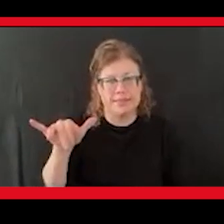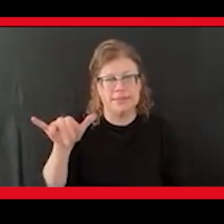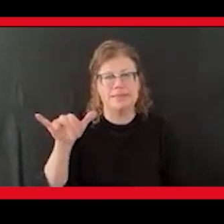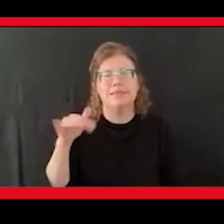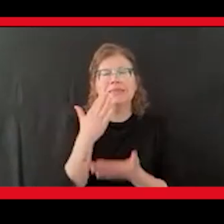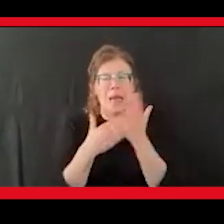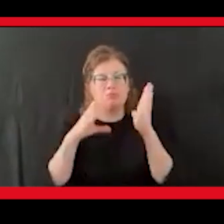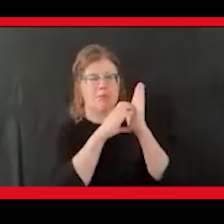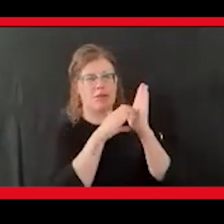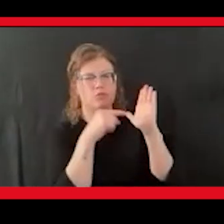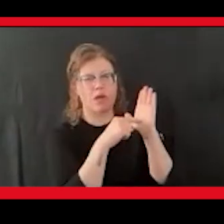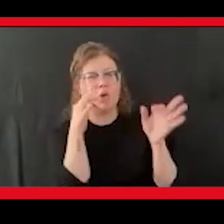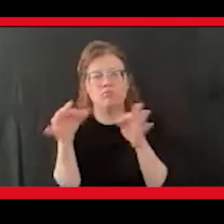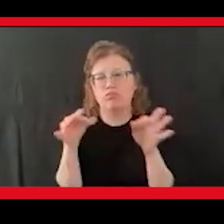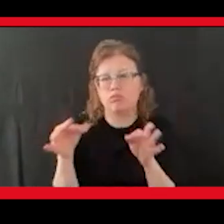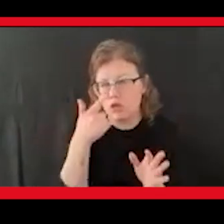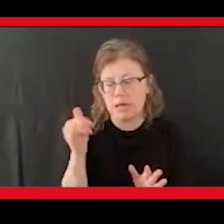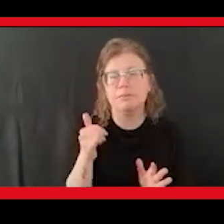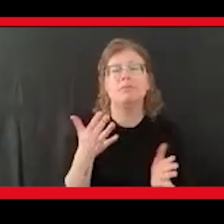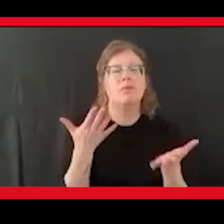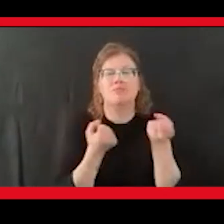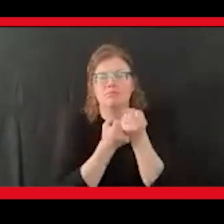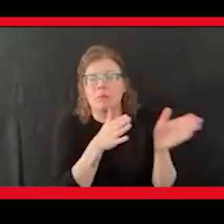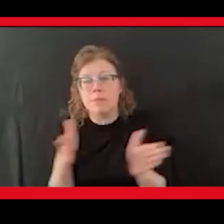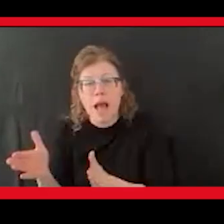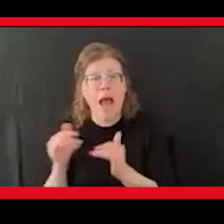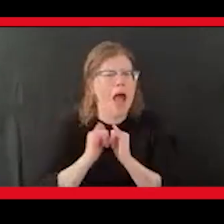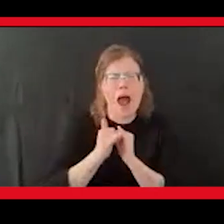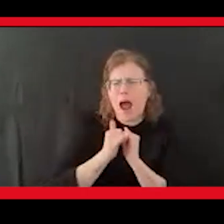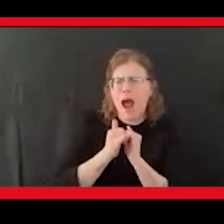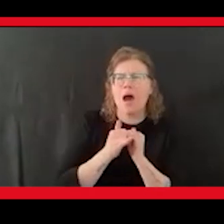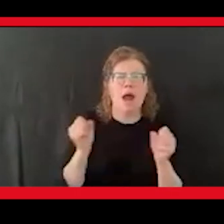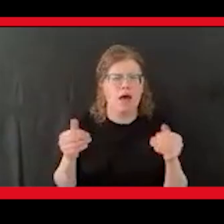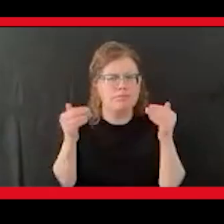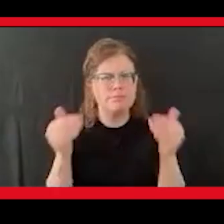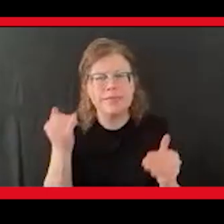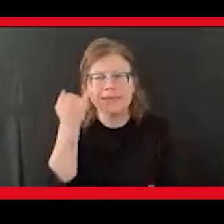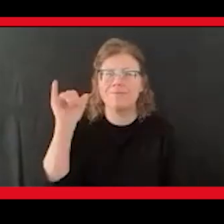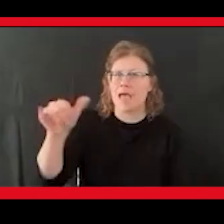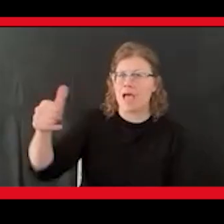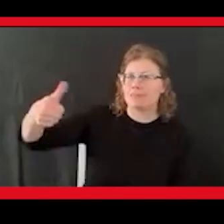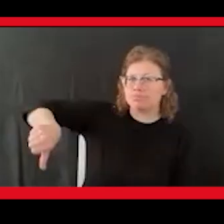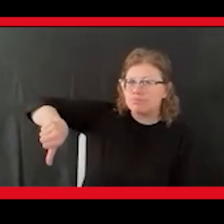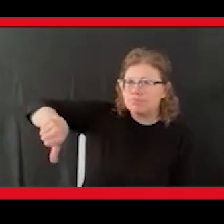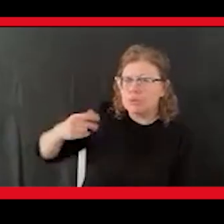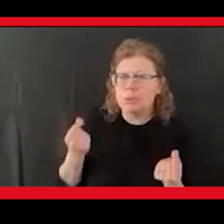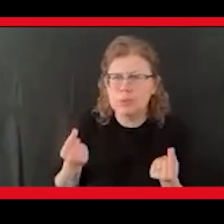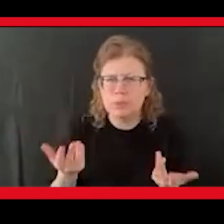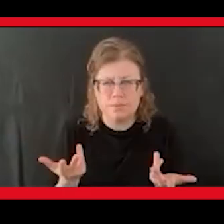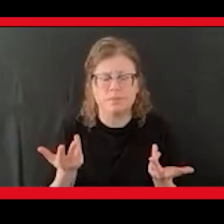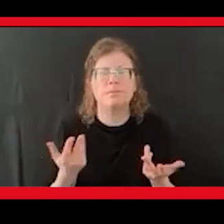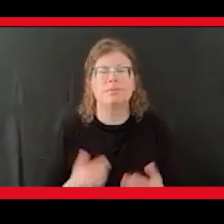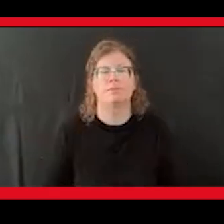as planned without the funds. More of this will be shared when we get to that section in